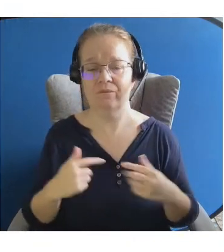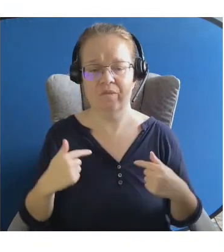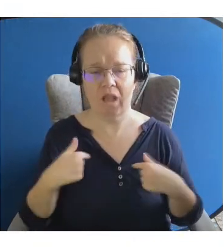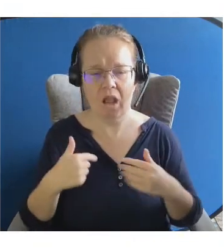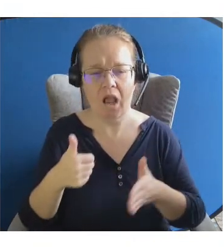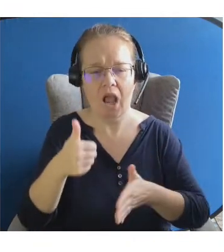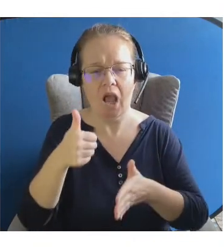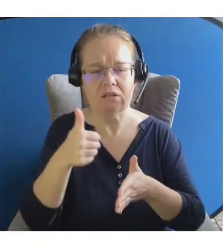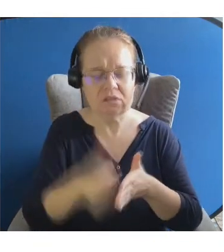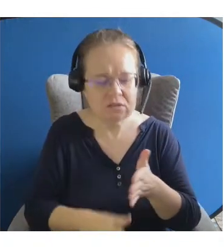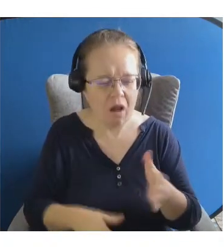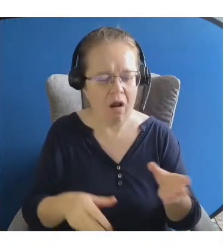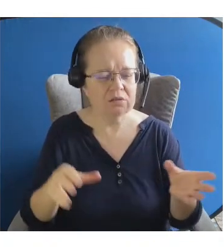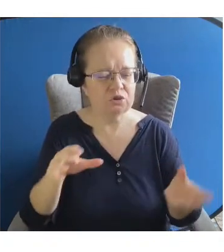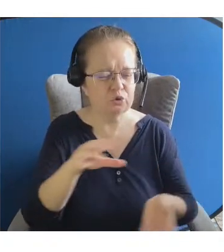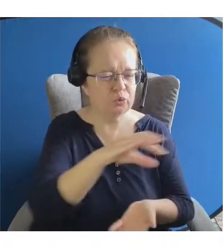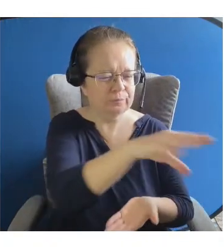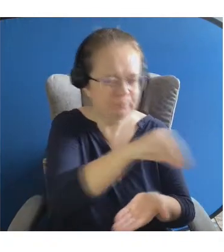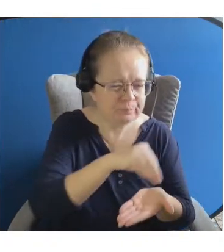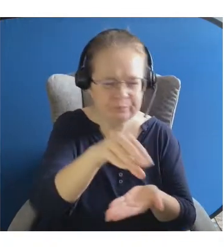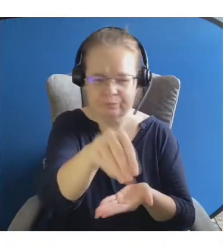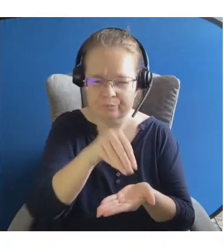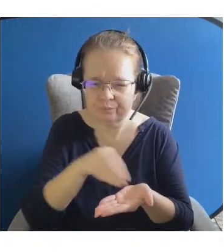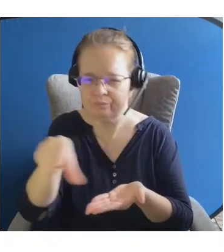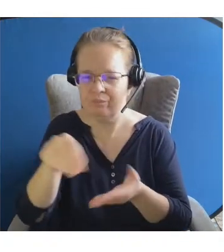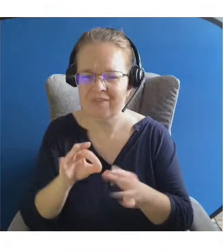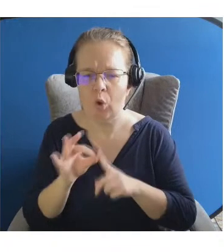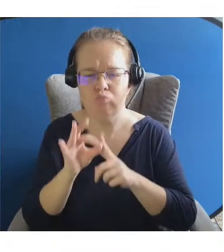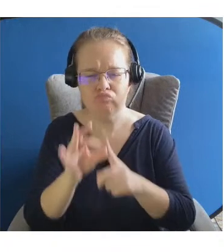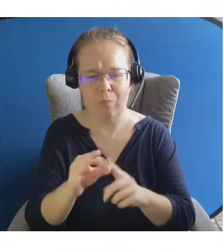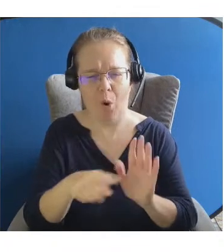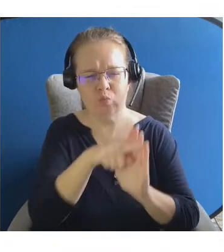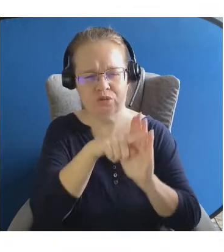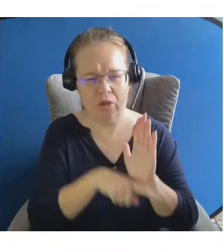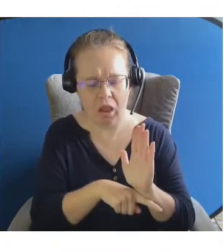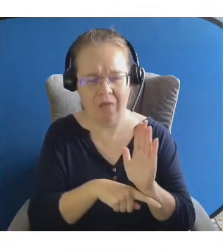put together a proposal, kind of quite a simple proposal